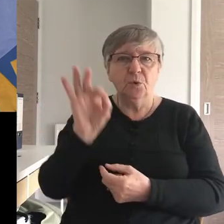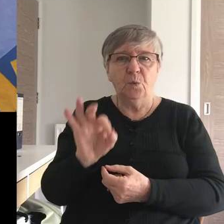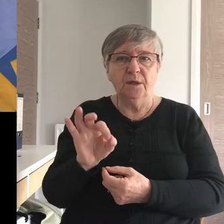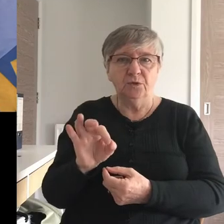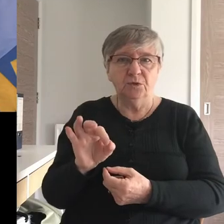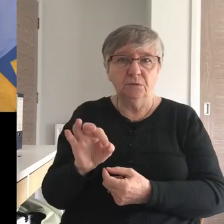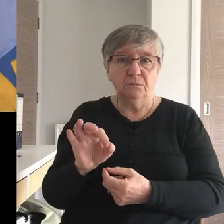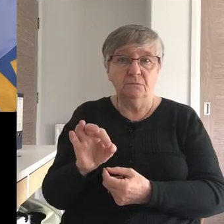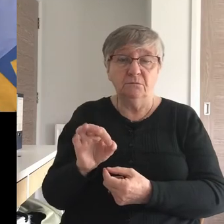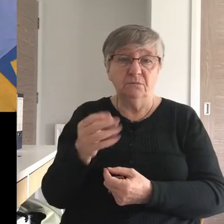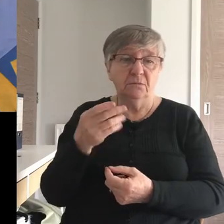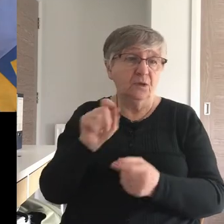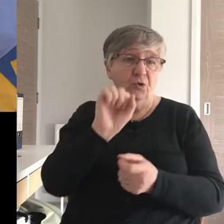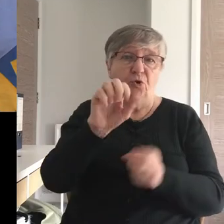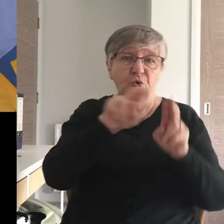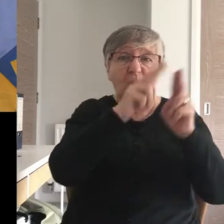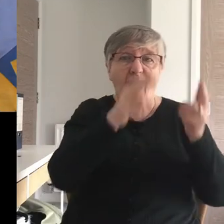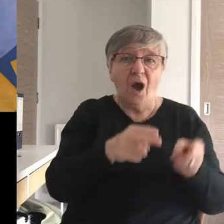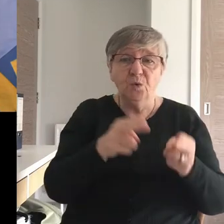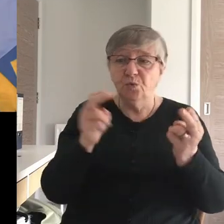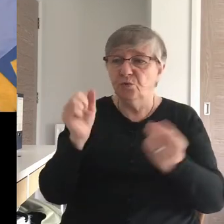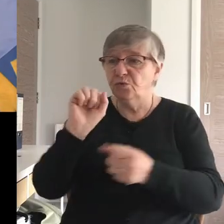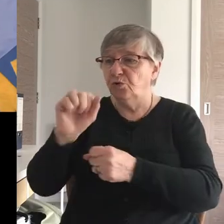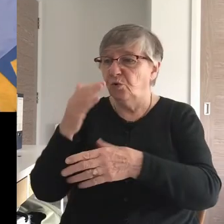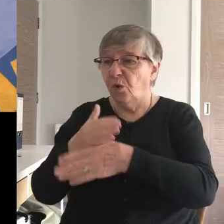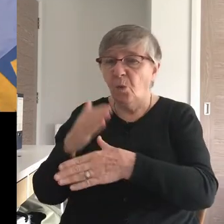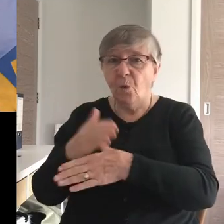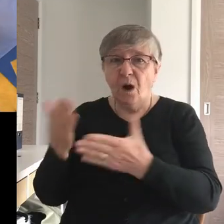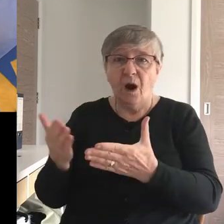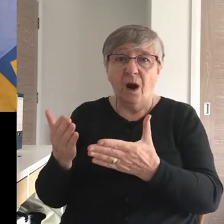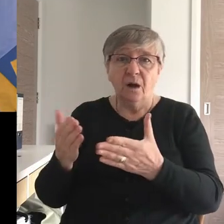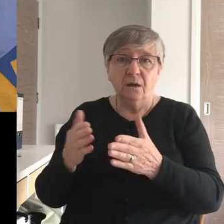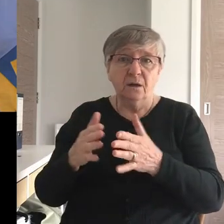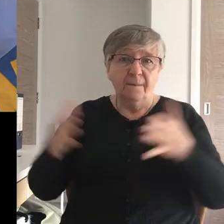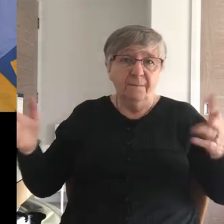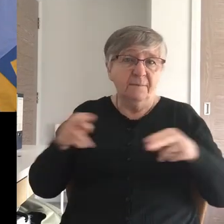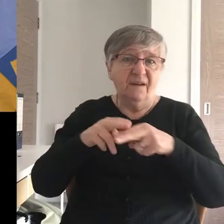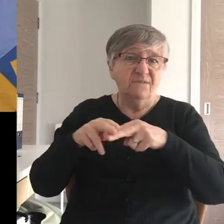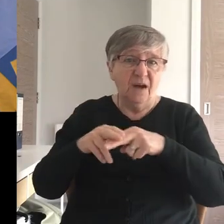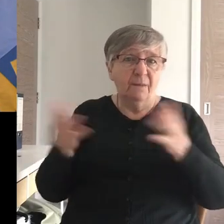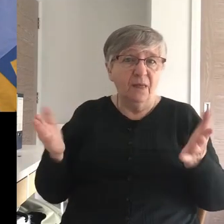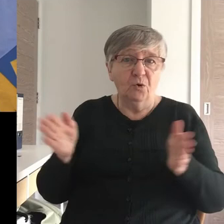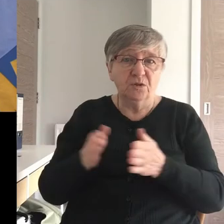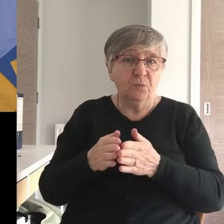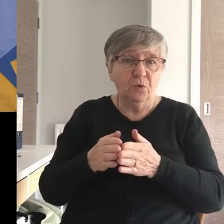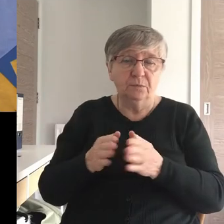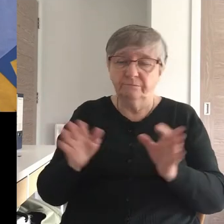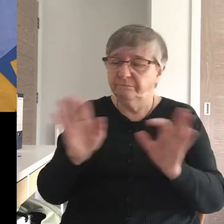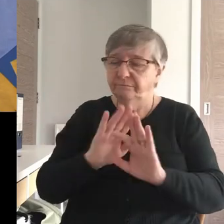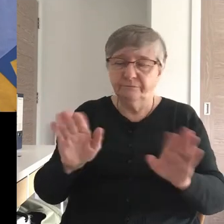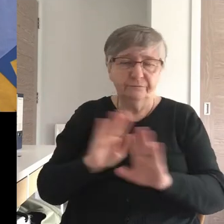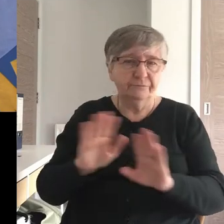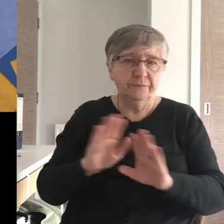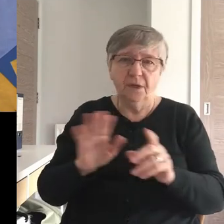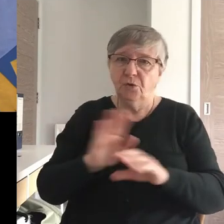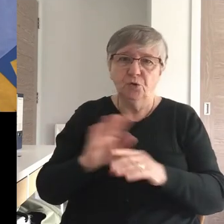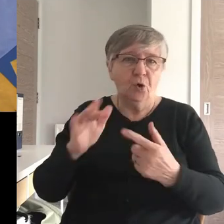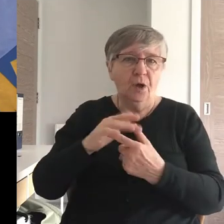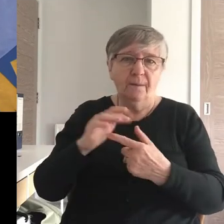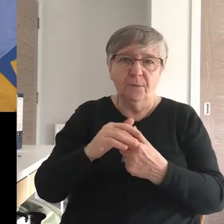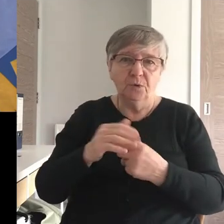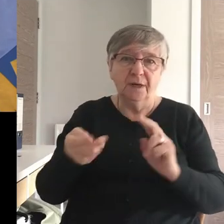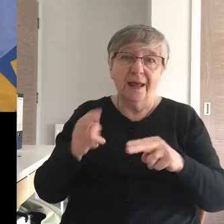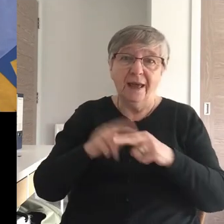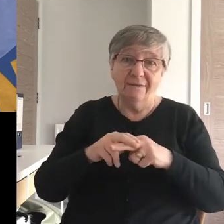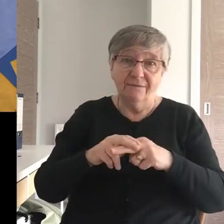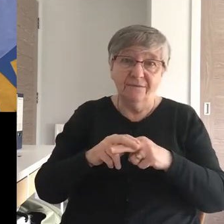The kind of house that you're living, the kind of career that you have, the size of your family and everything else, none of that, if Jesus tells the